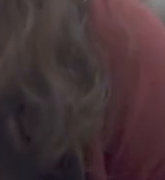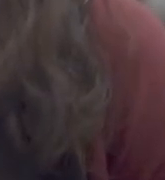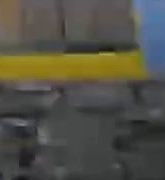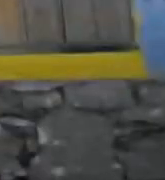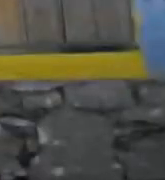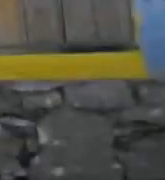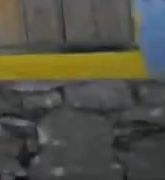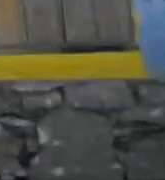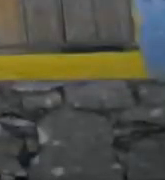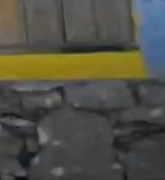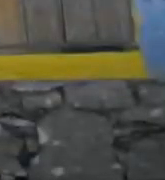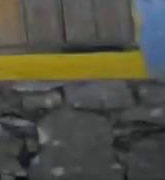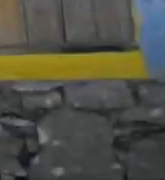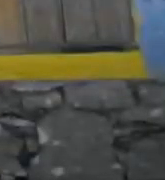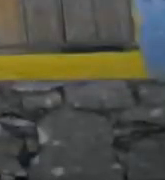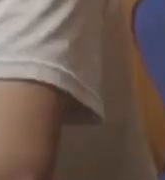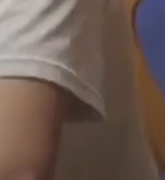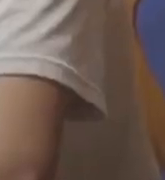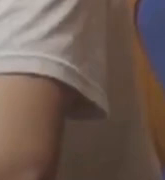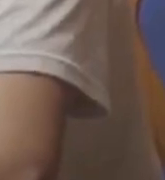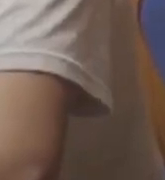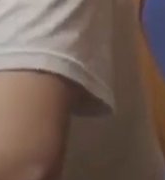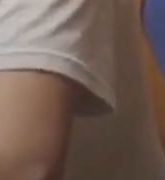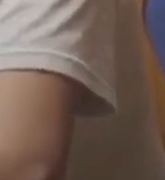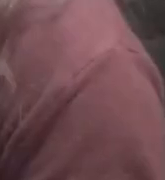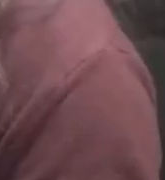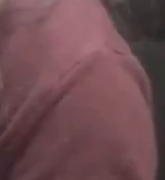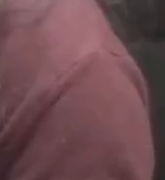And here's a radio program group.